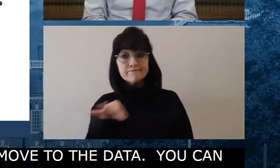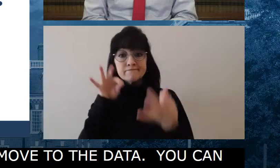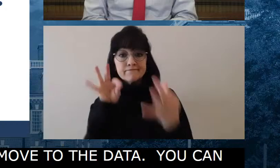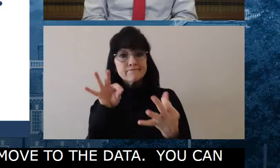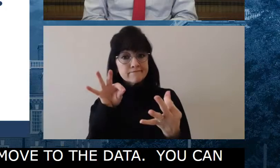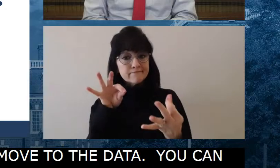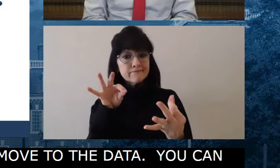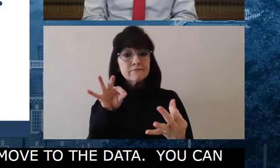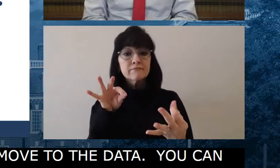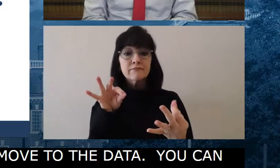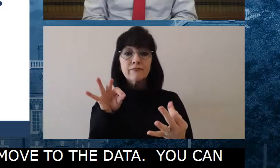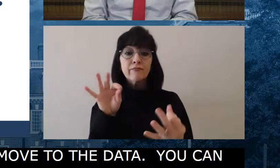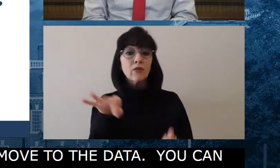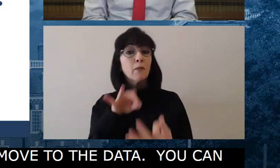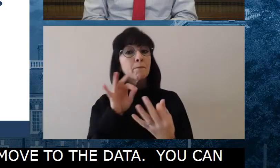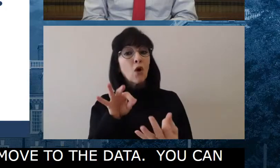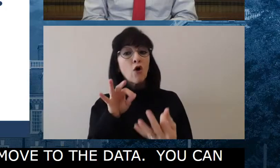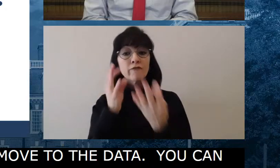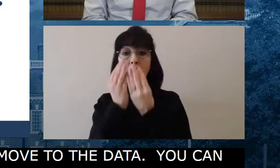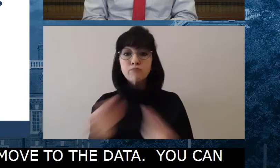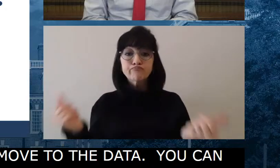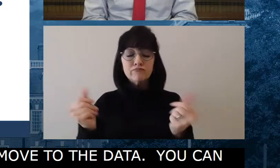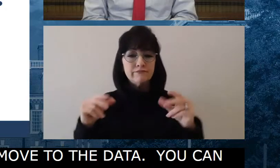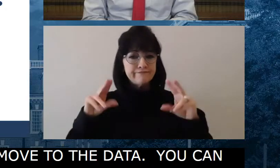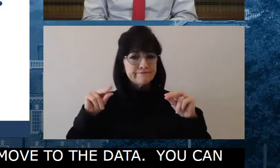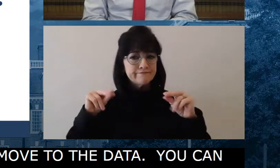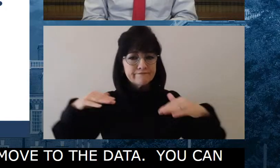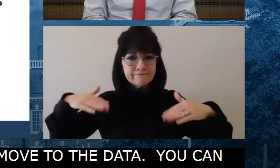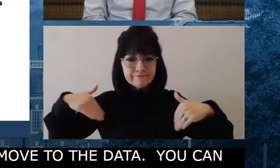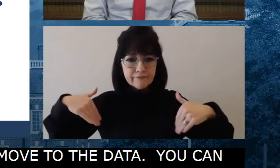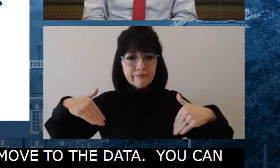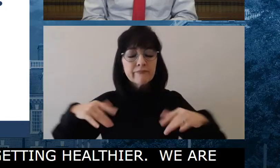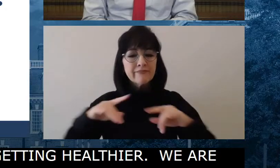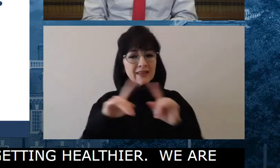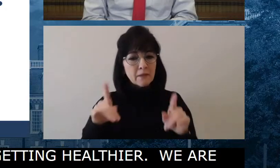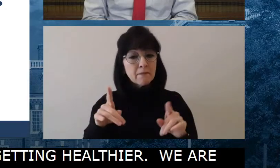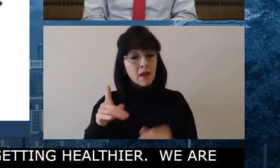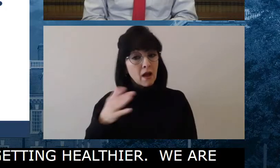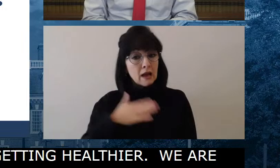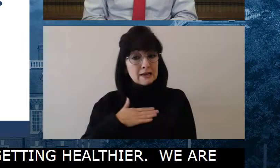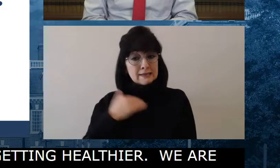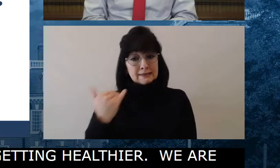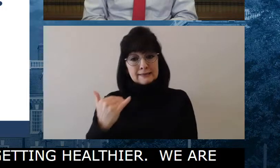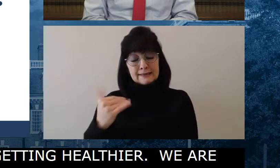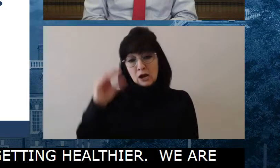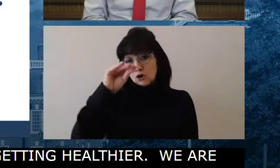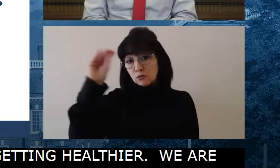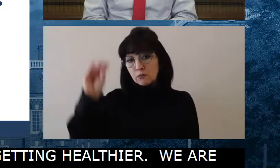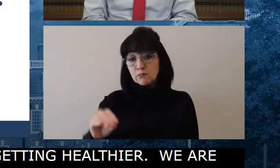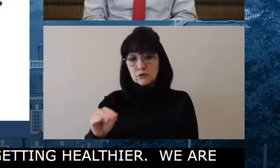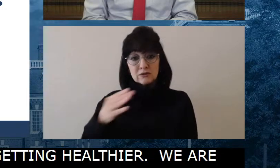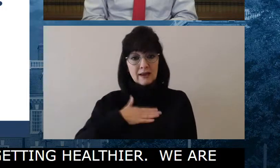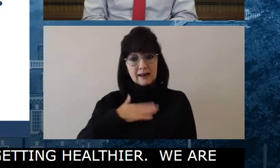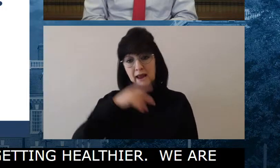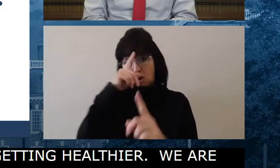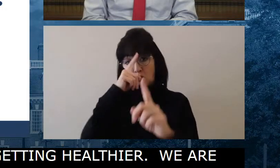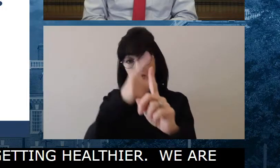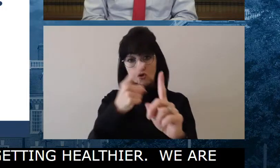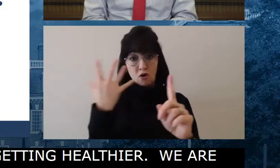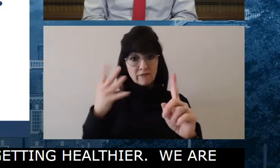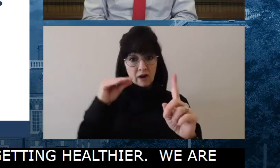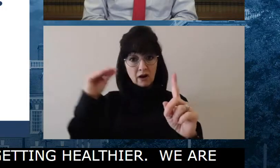positive tests on a 7-day moving average now is below the target of 5%, just slightly below